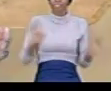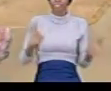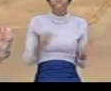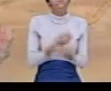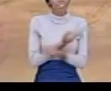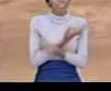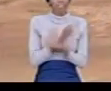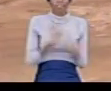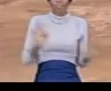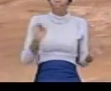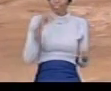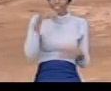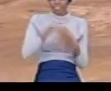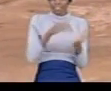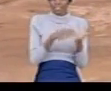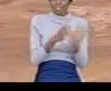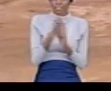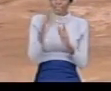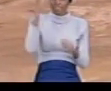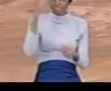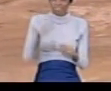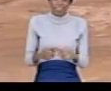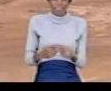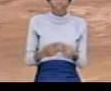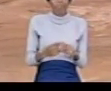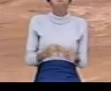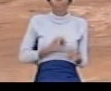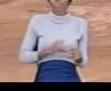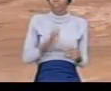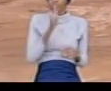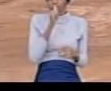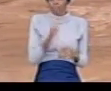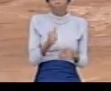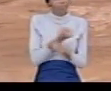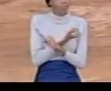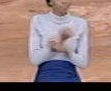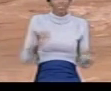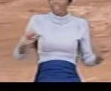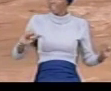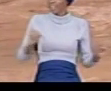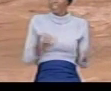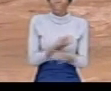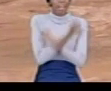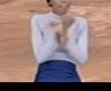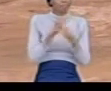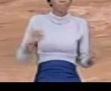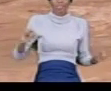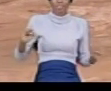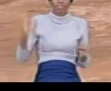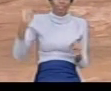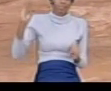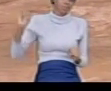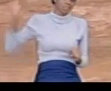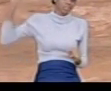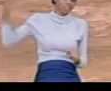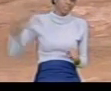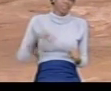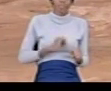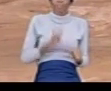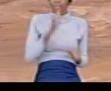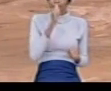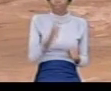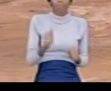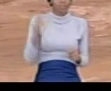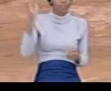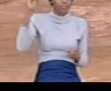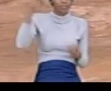free, you're free in Jesus' name. I'm saved by the grace of God. I am